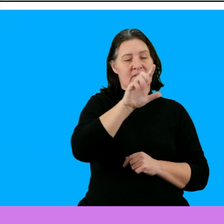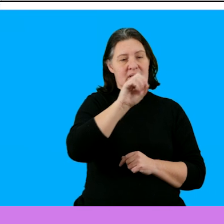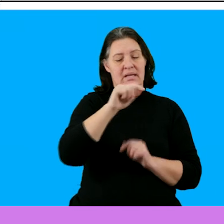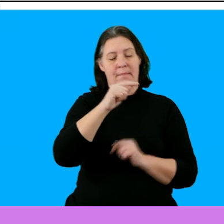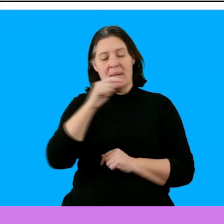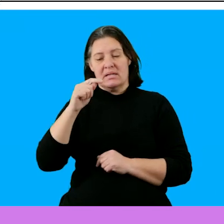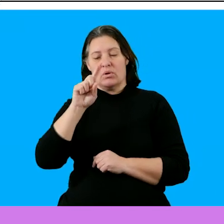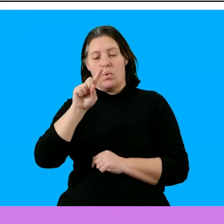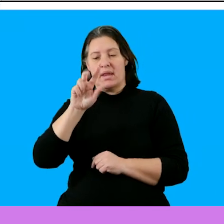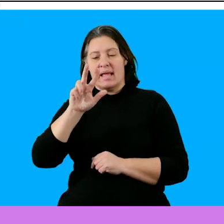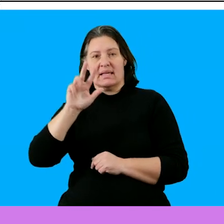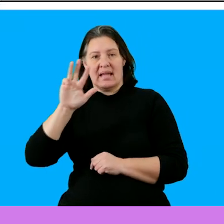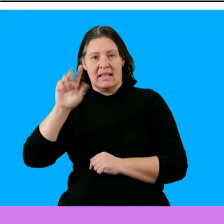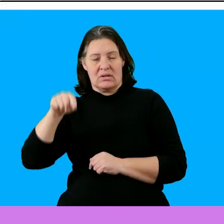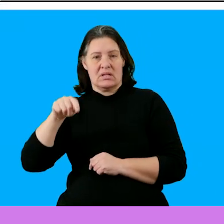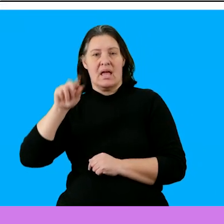210,570 minus